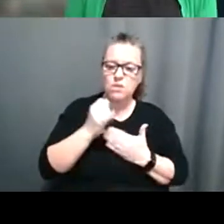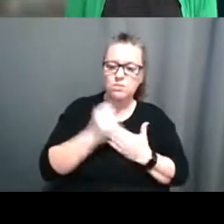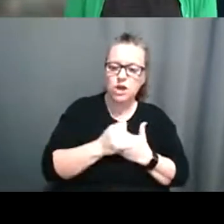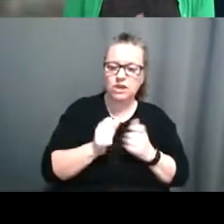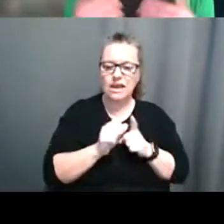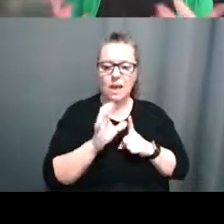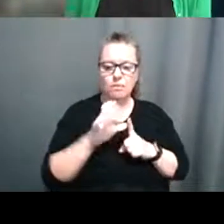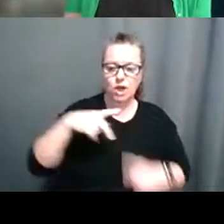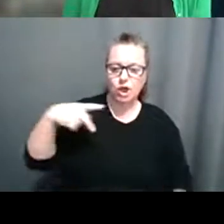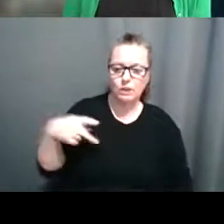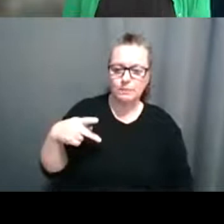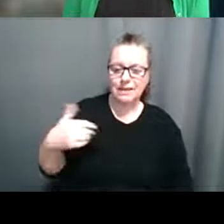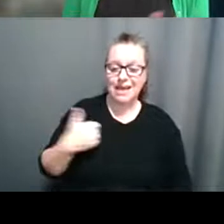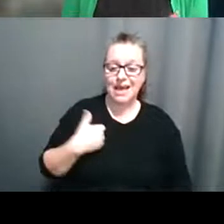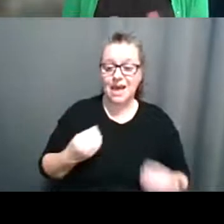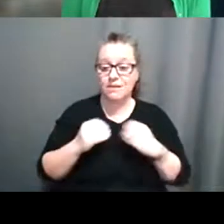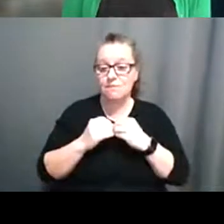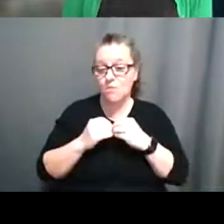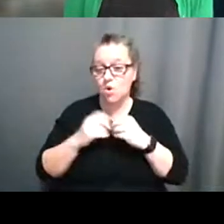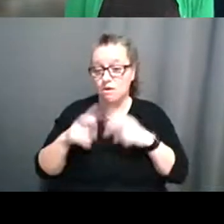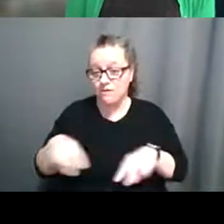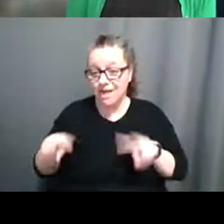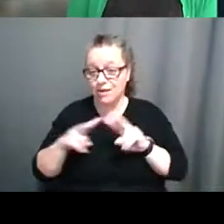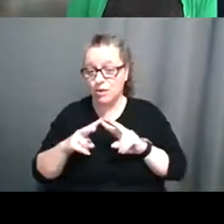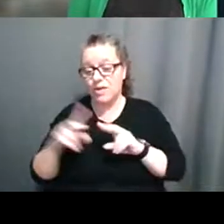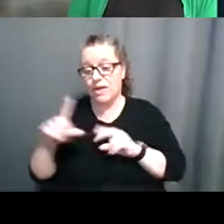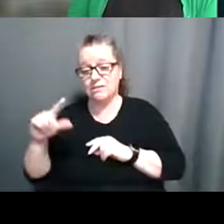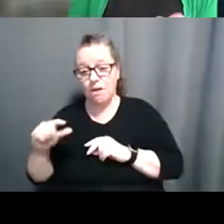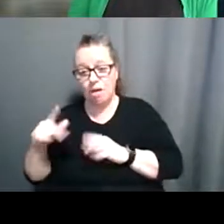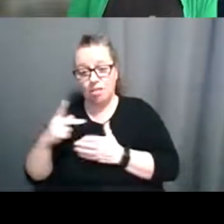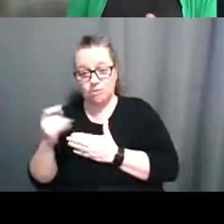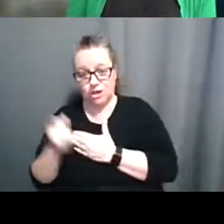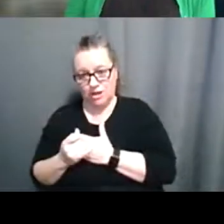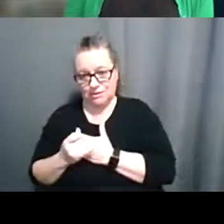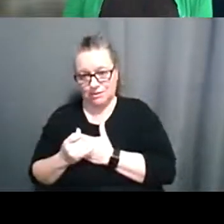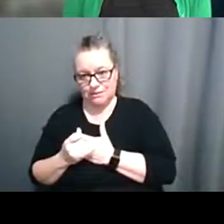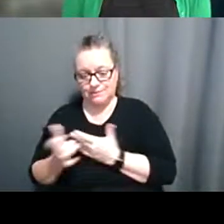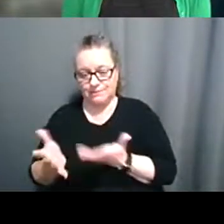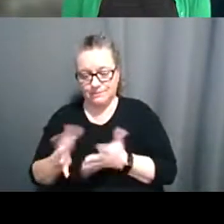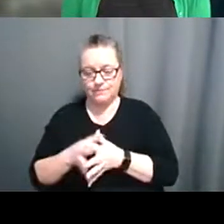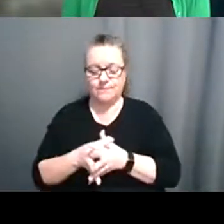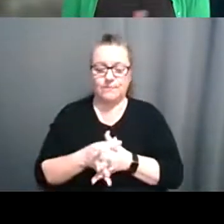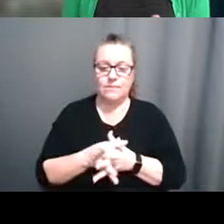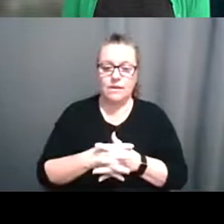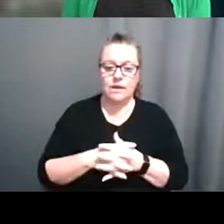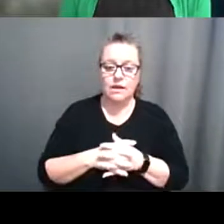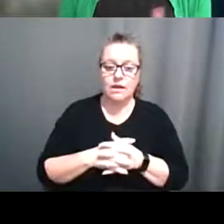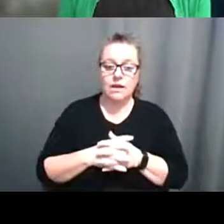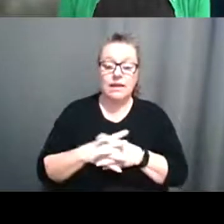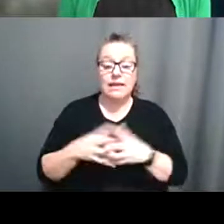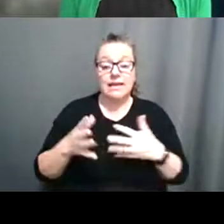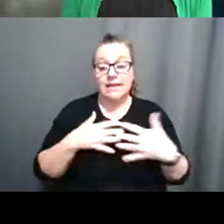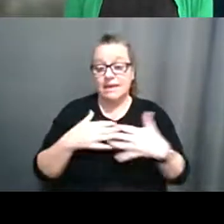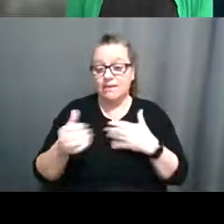P had more value than non-projects or projects with a lowercase p, even when